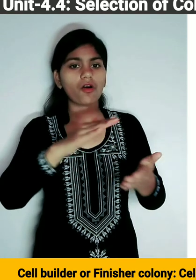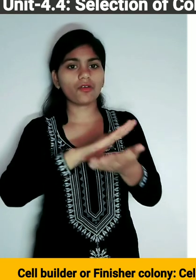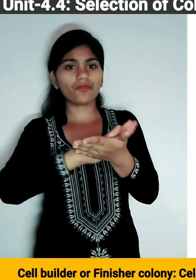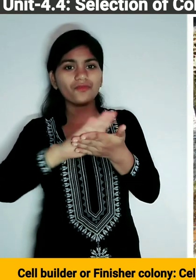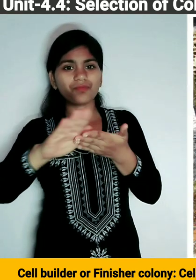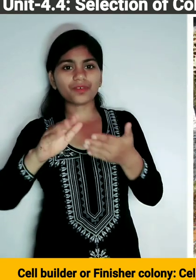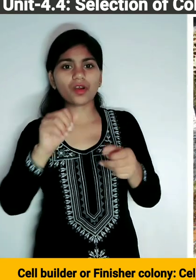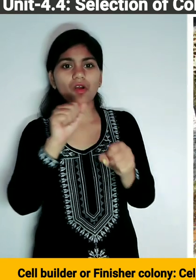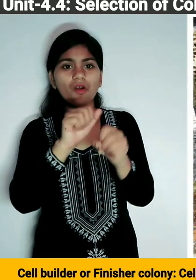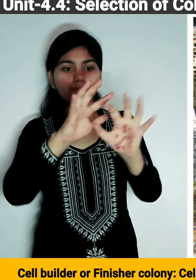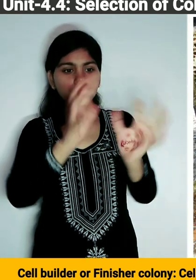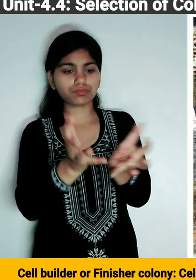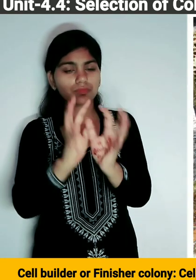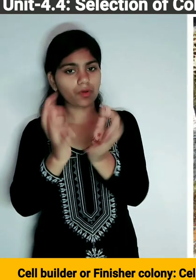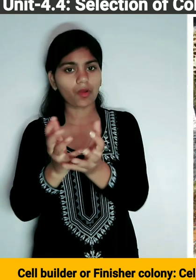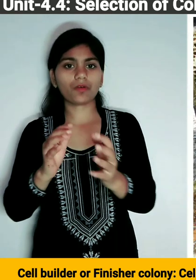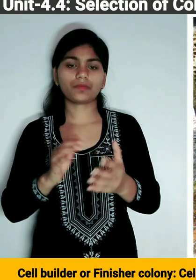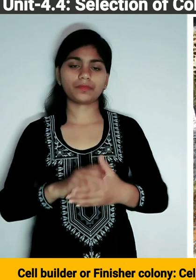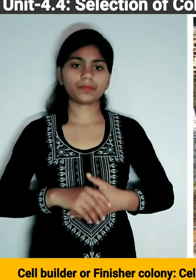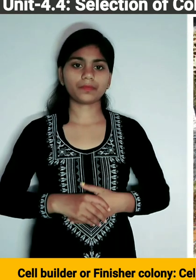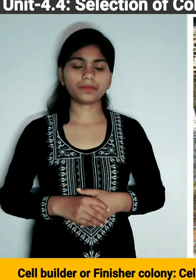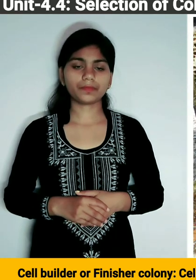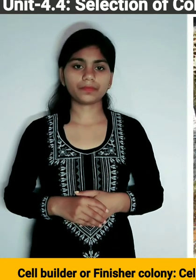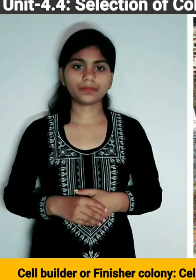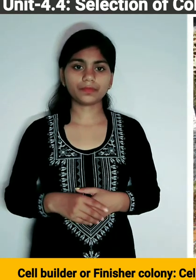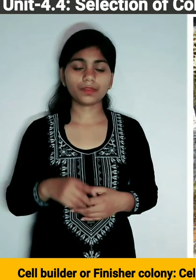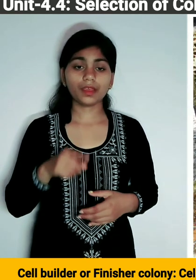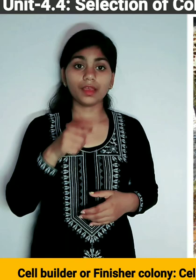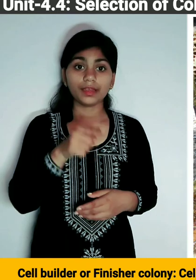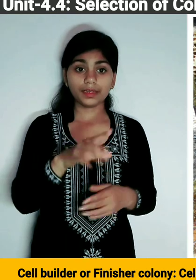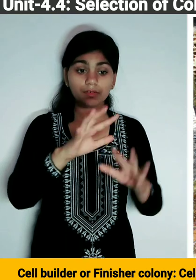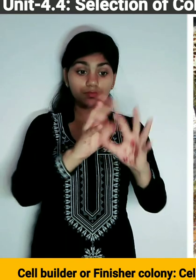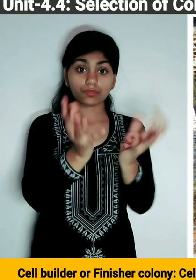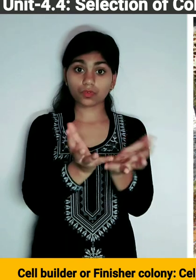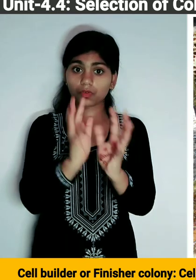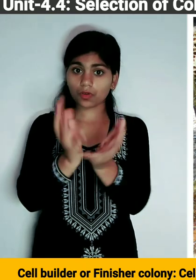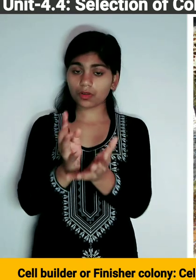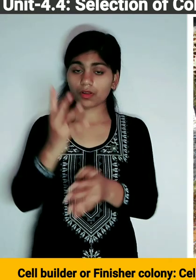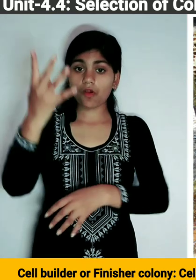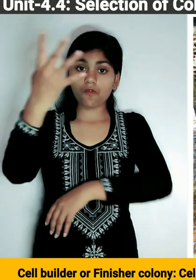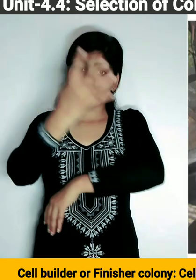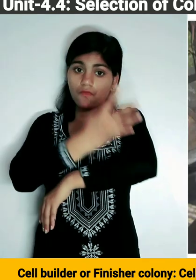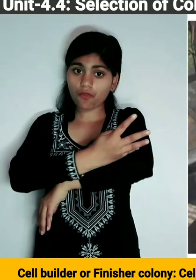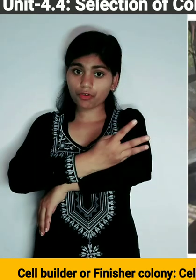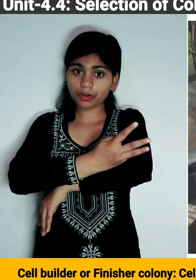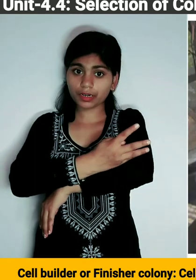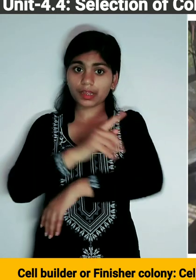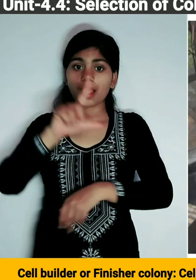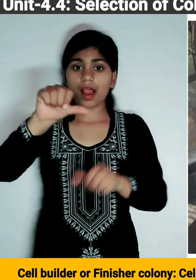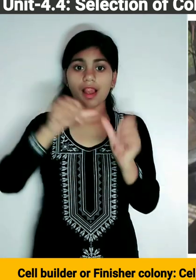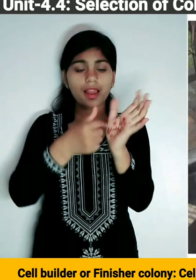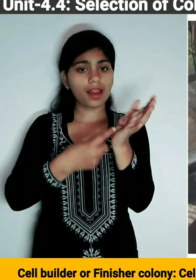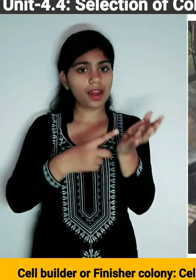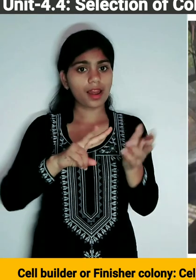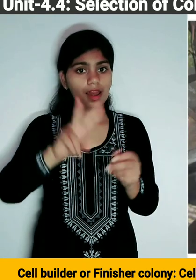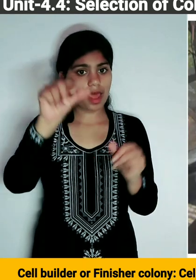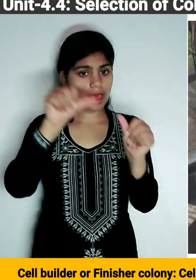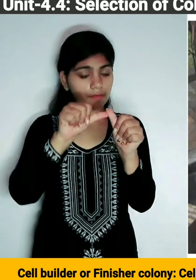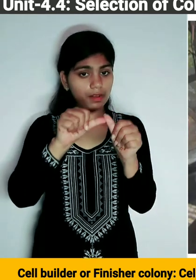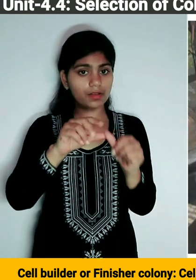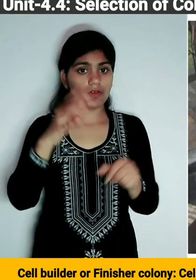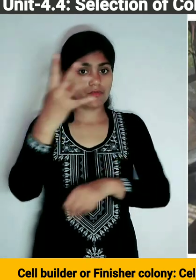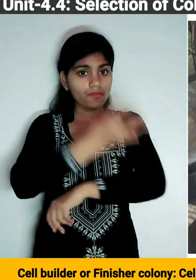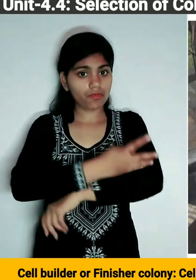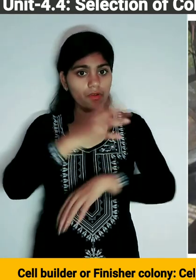Cell builder or finisher colony. Cell builder colony is prepared 4